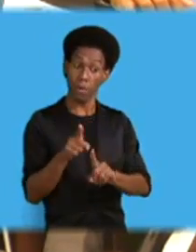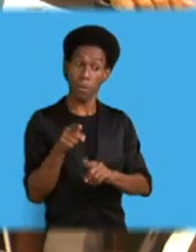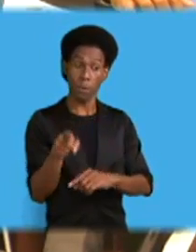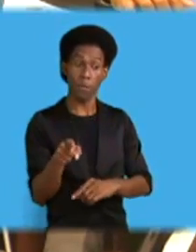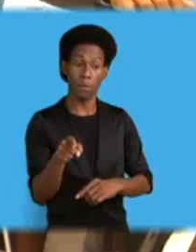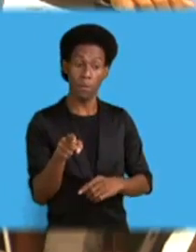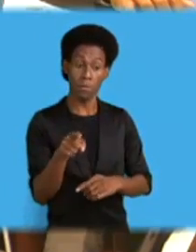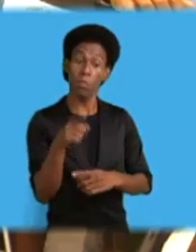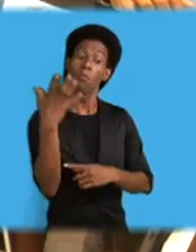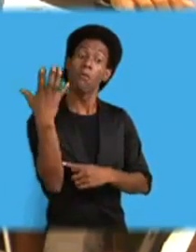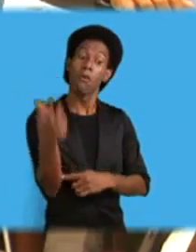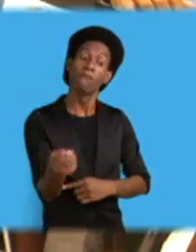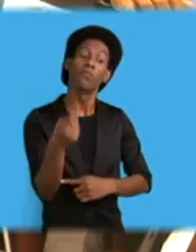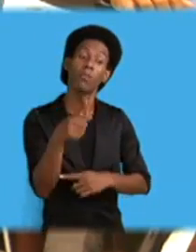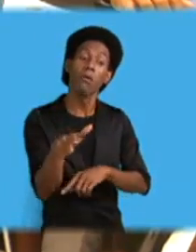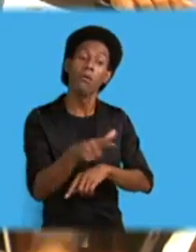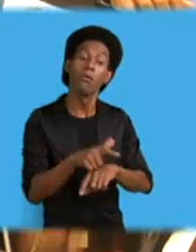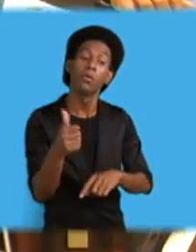August House?